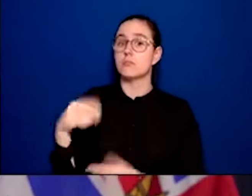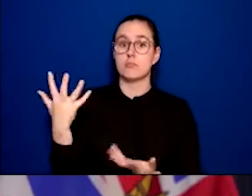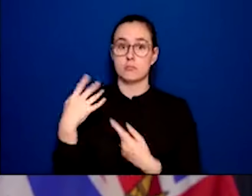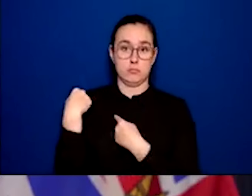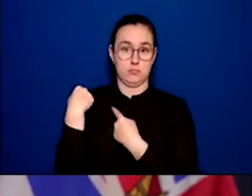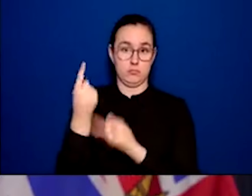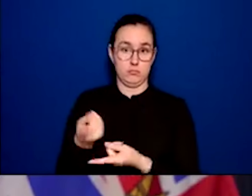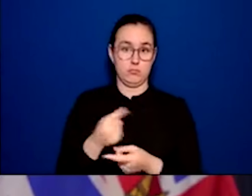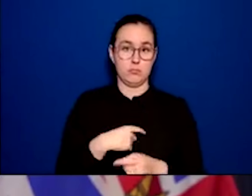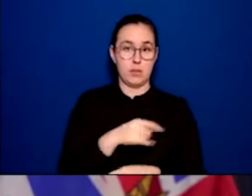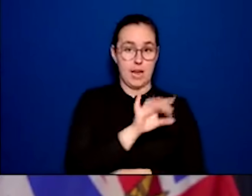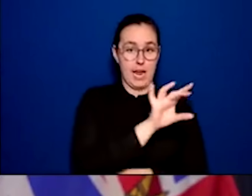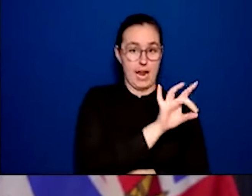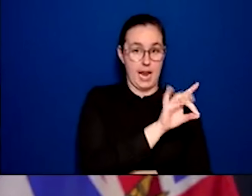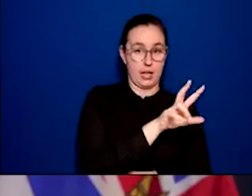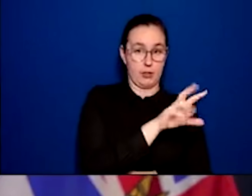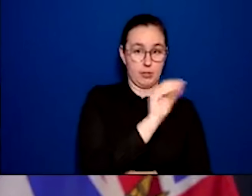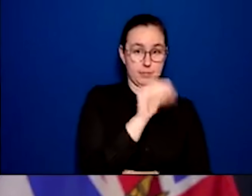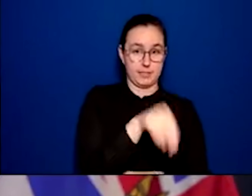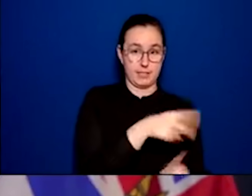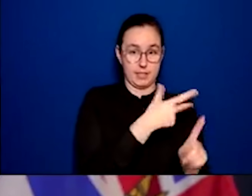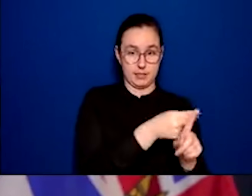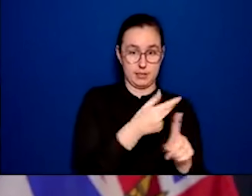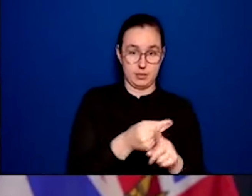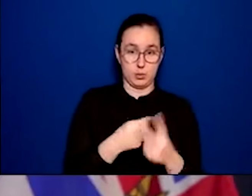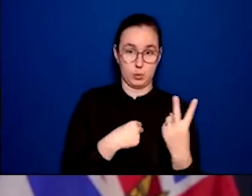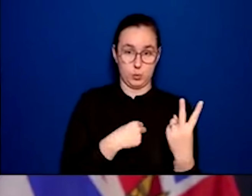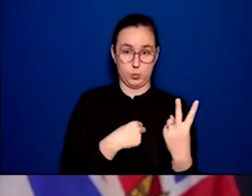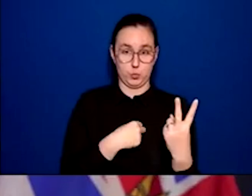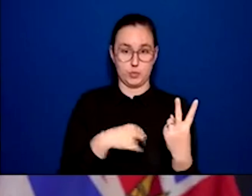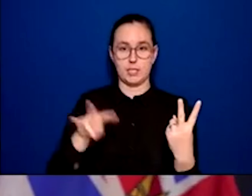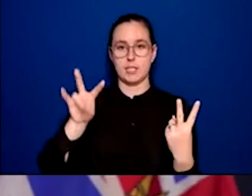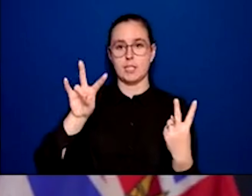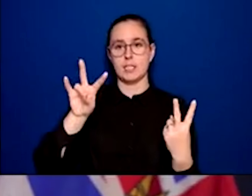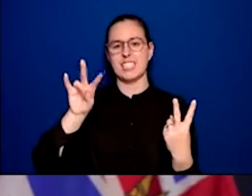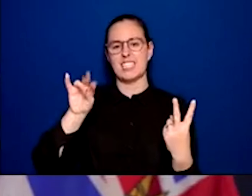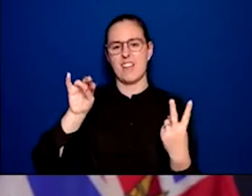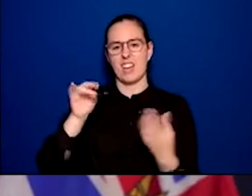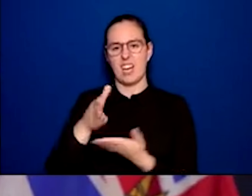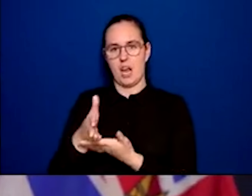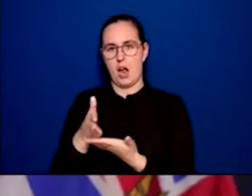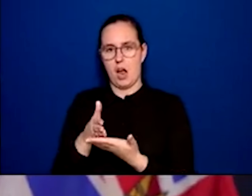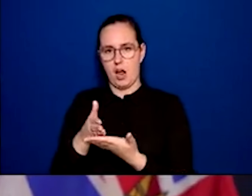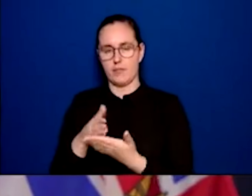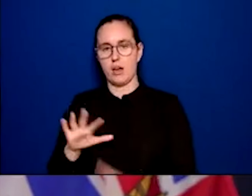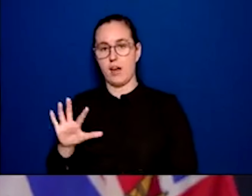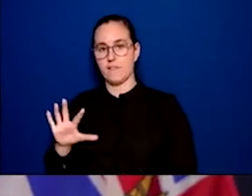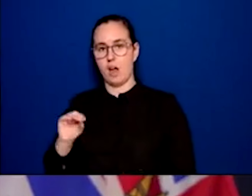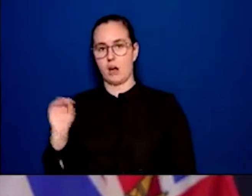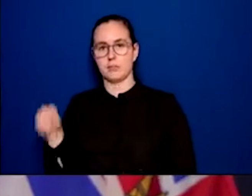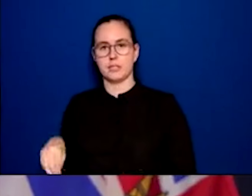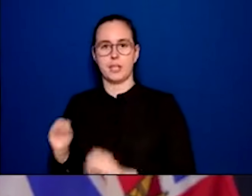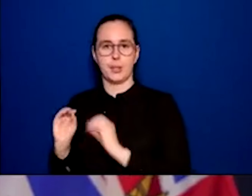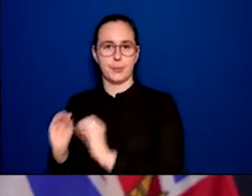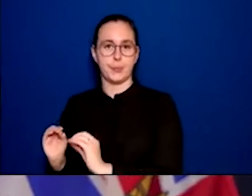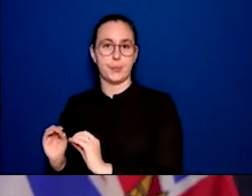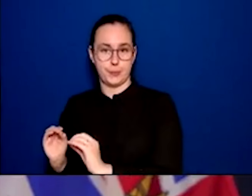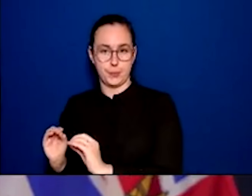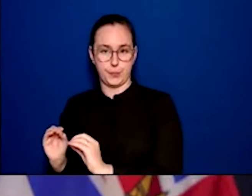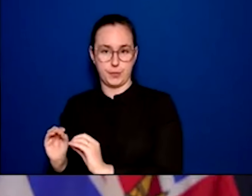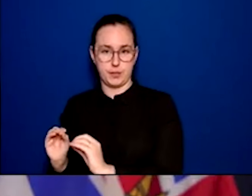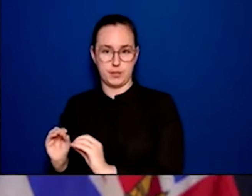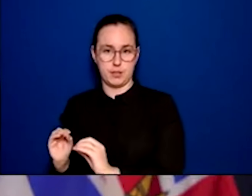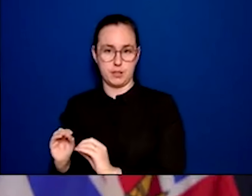is 83% fully vaccinated, 7% partially vaccinated, 5% unvaccinated, and 5% not disclosed. We've been making progress